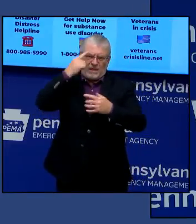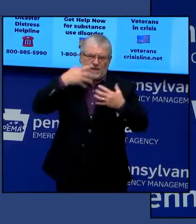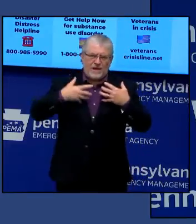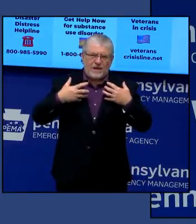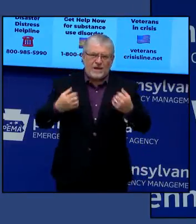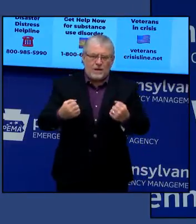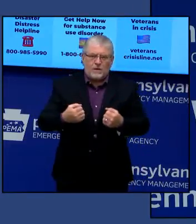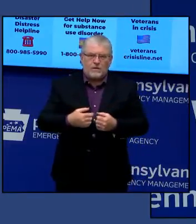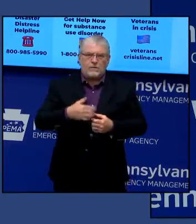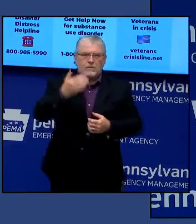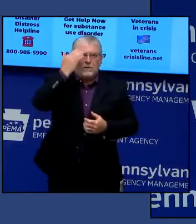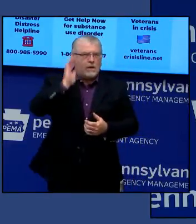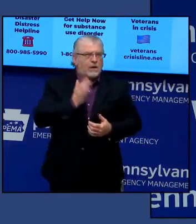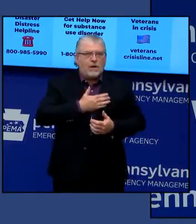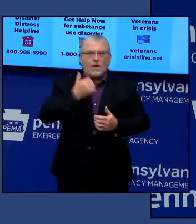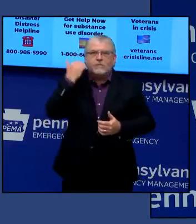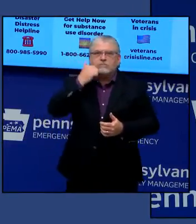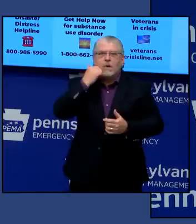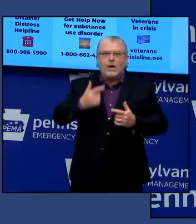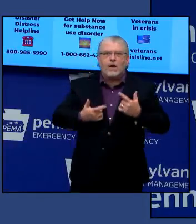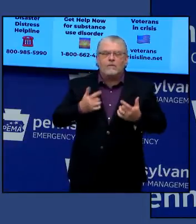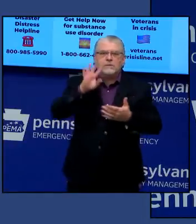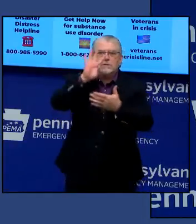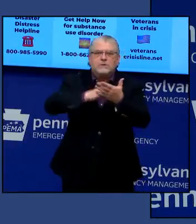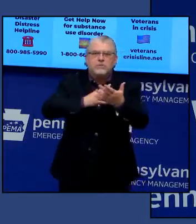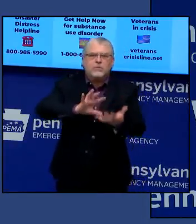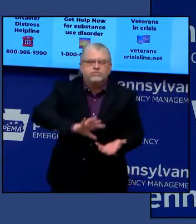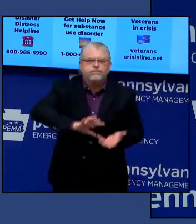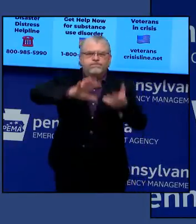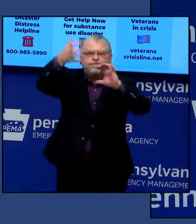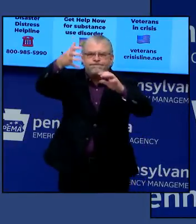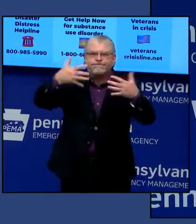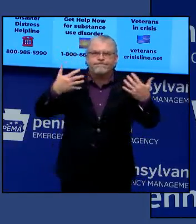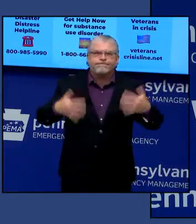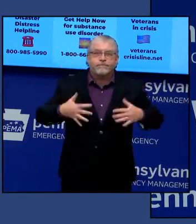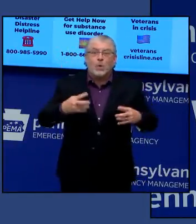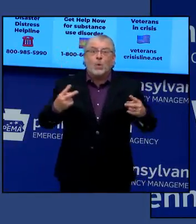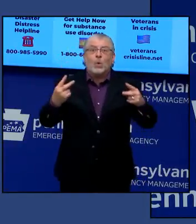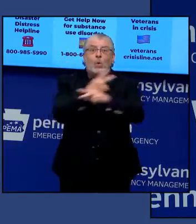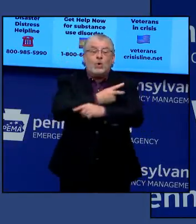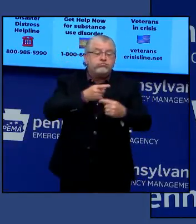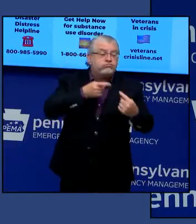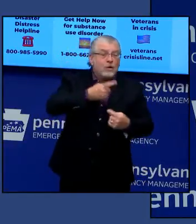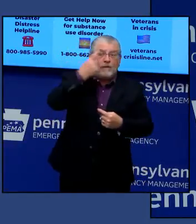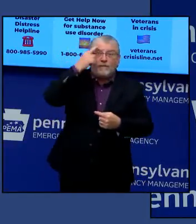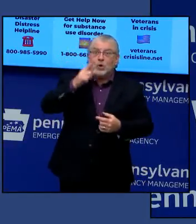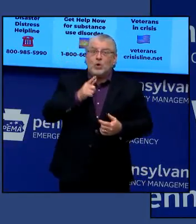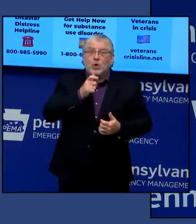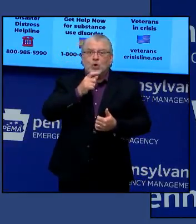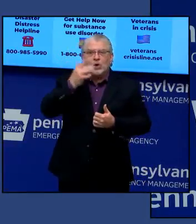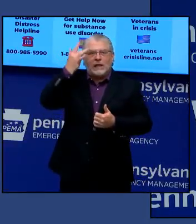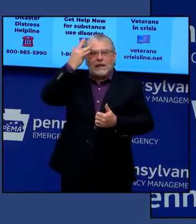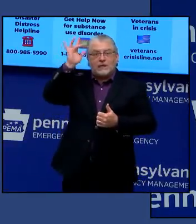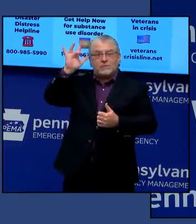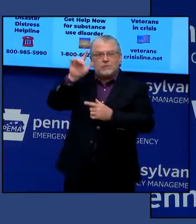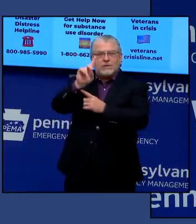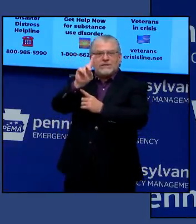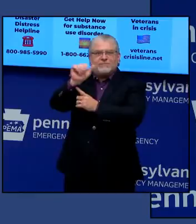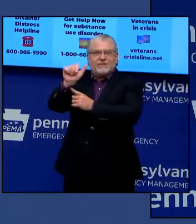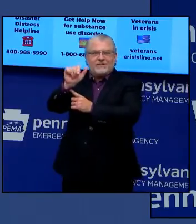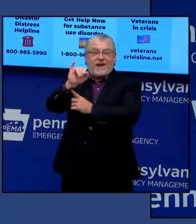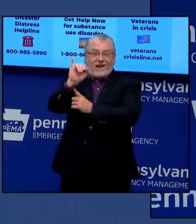been even more difficult for Pennsylvanians with intellectual disabilities and autism